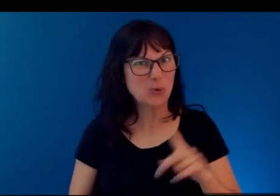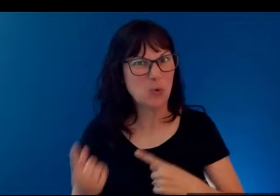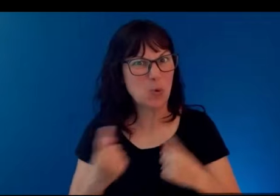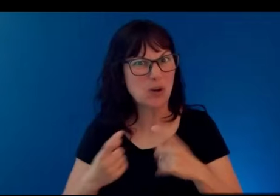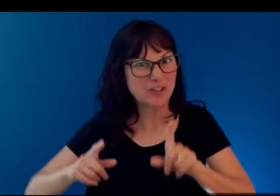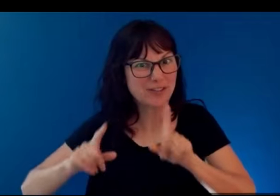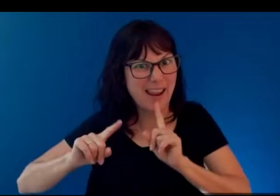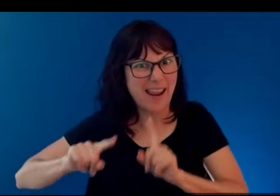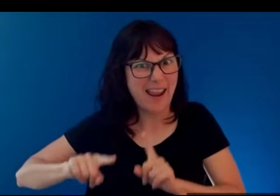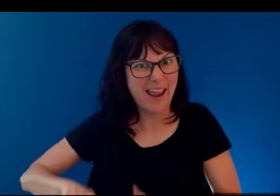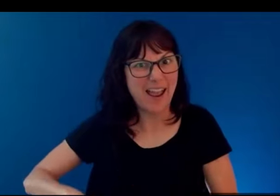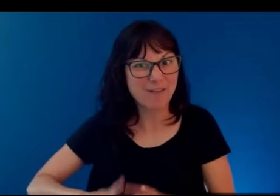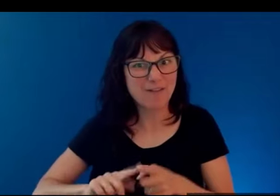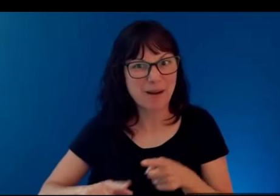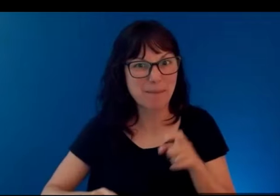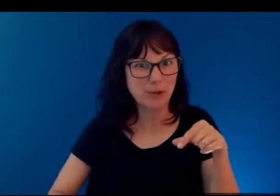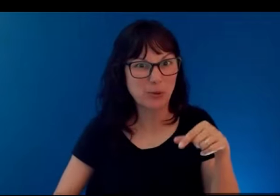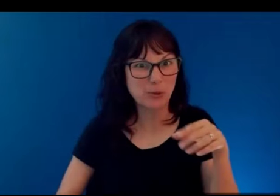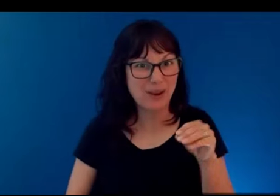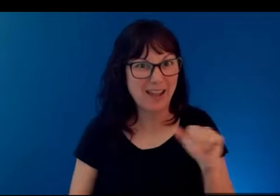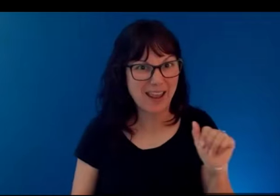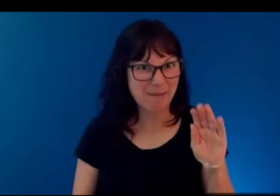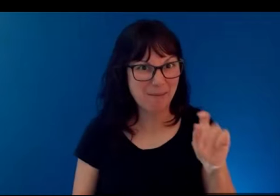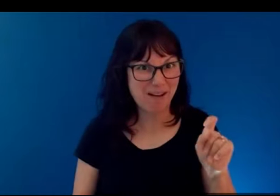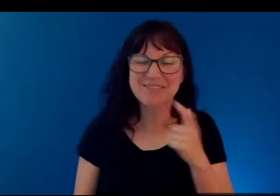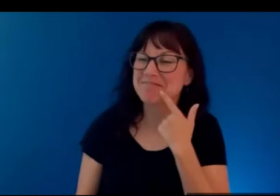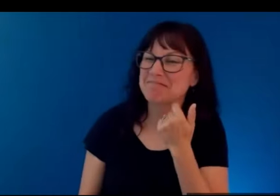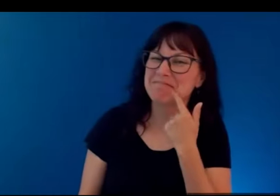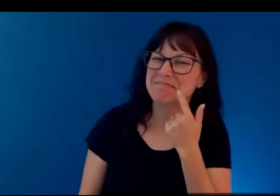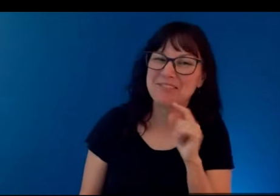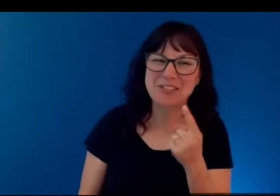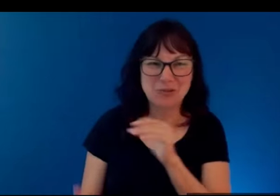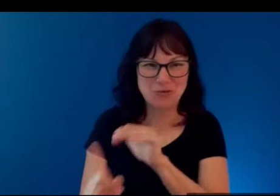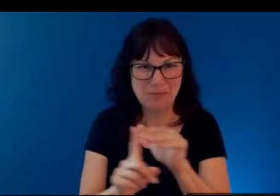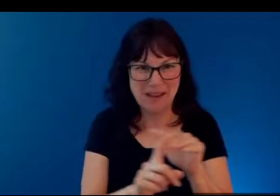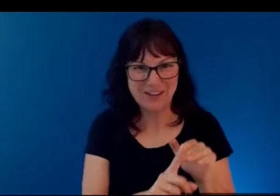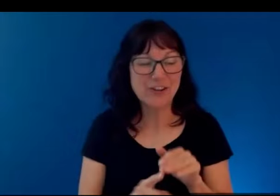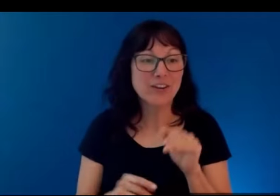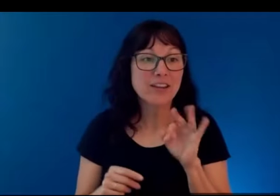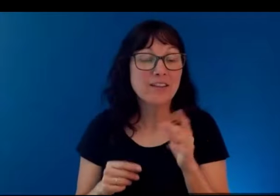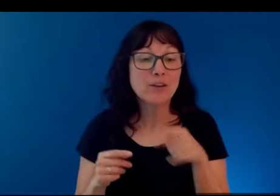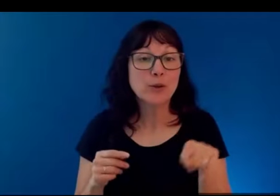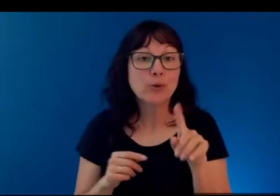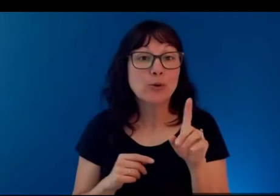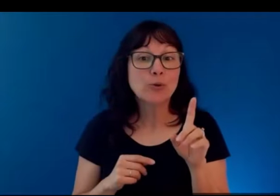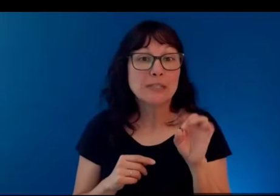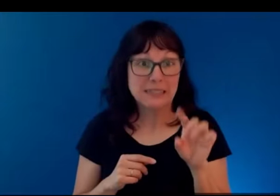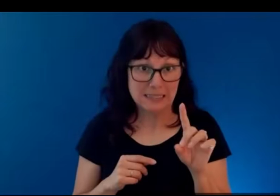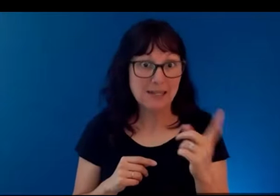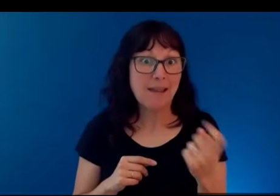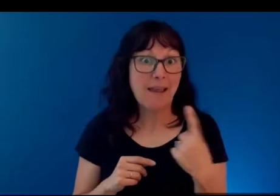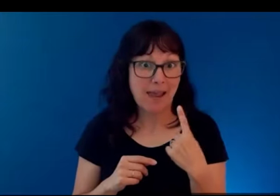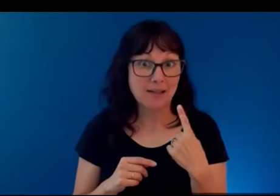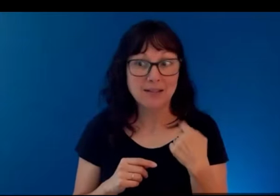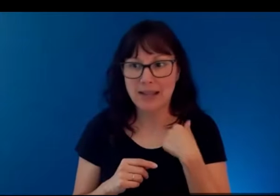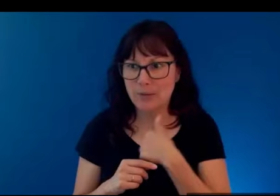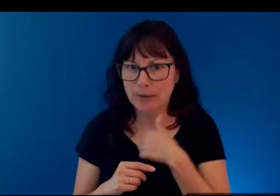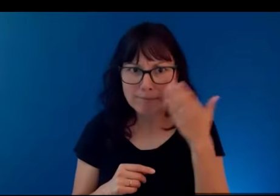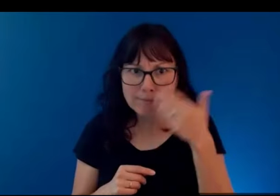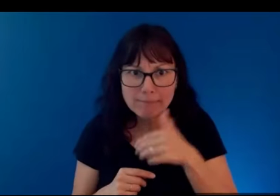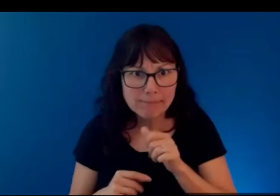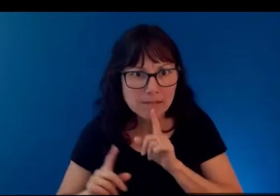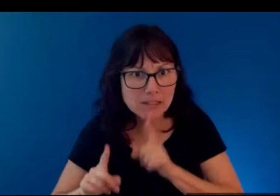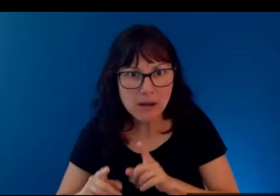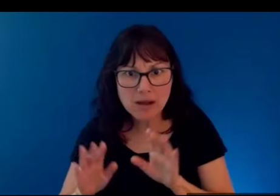questions in that Q&A box. So just a reminder to everybody, if you did ask a question and we didn't get to